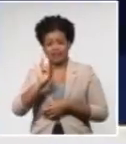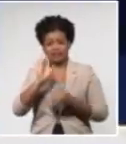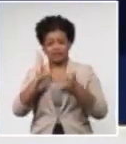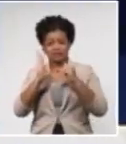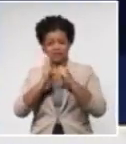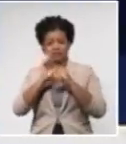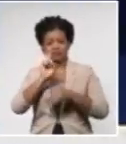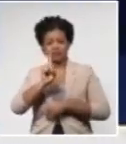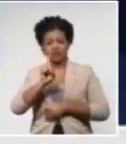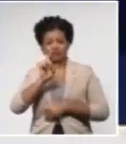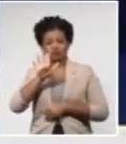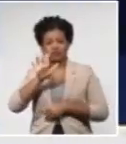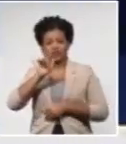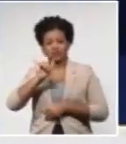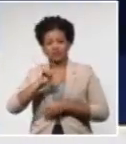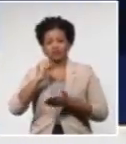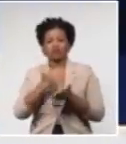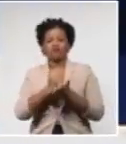923,000